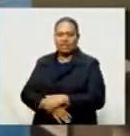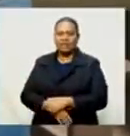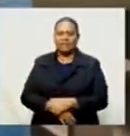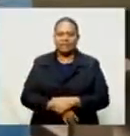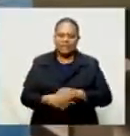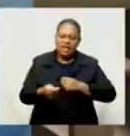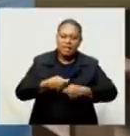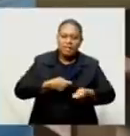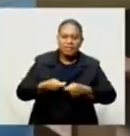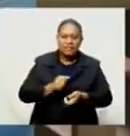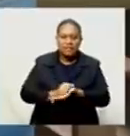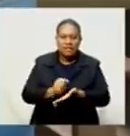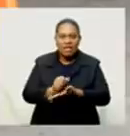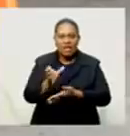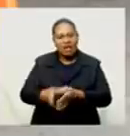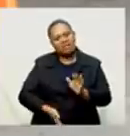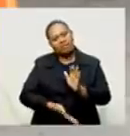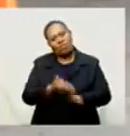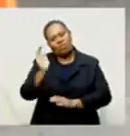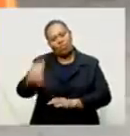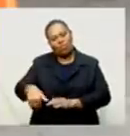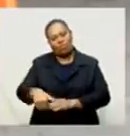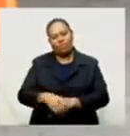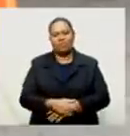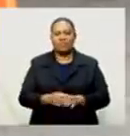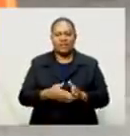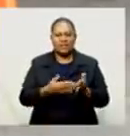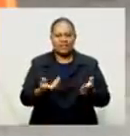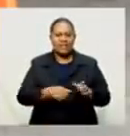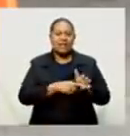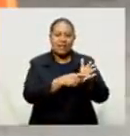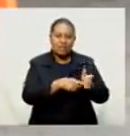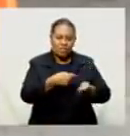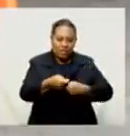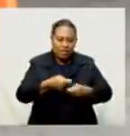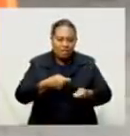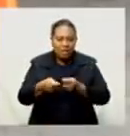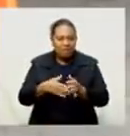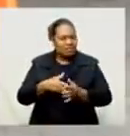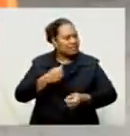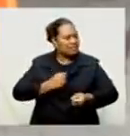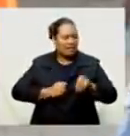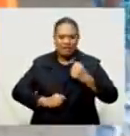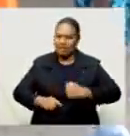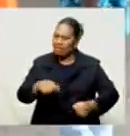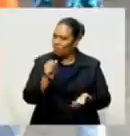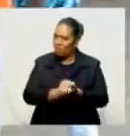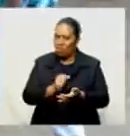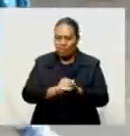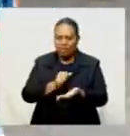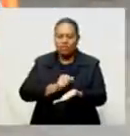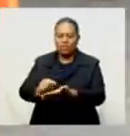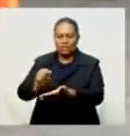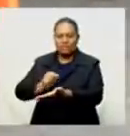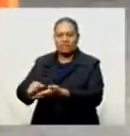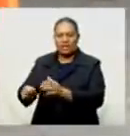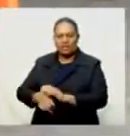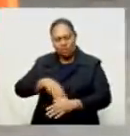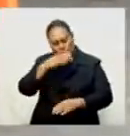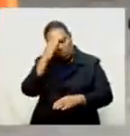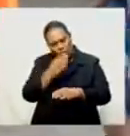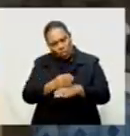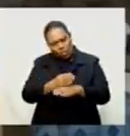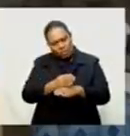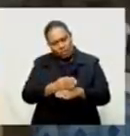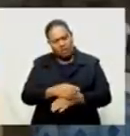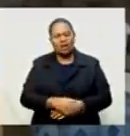market vendors they've been went home. With vendors here at the Lautoka market already struggling with their sales, they're also hoping that the